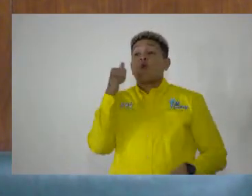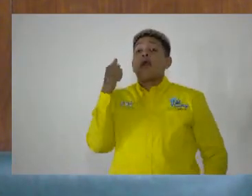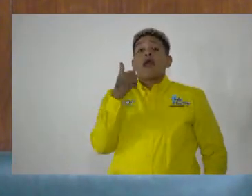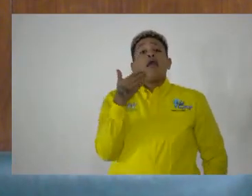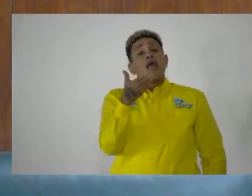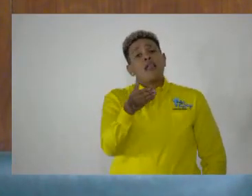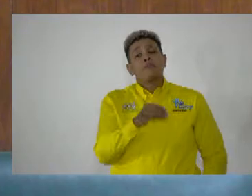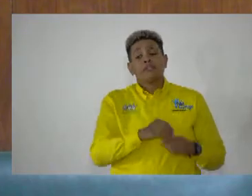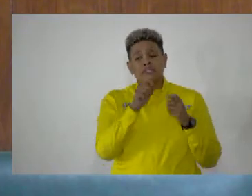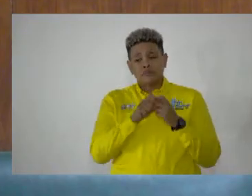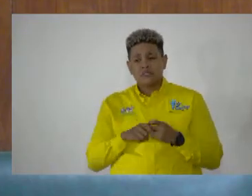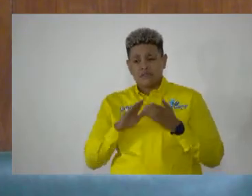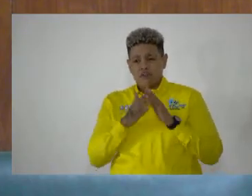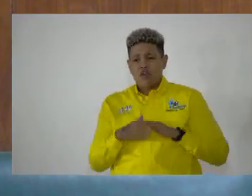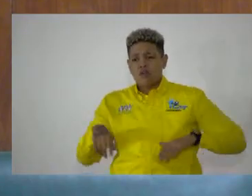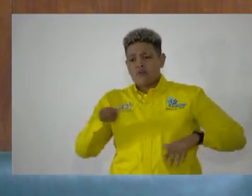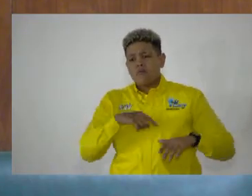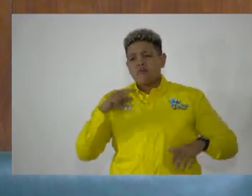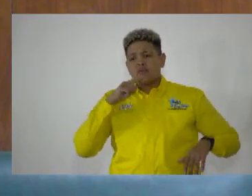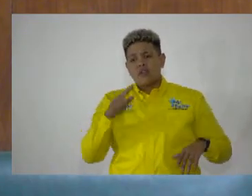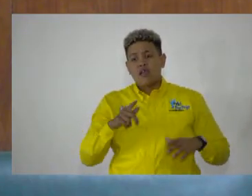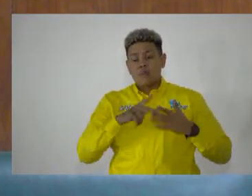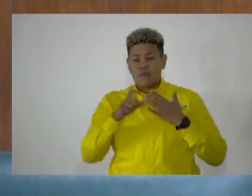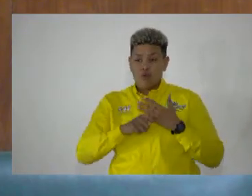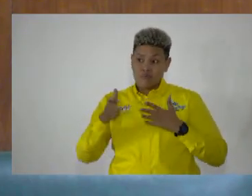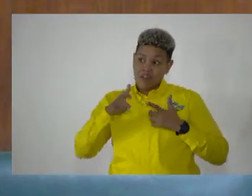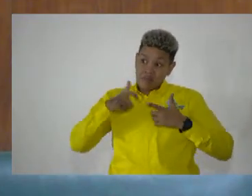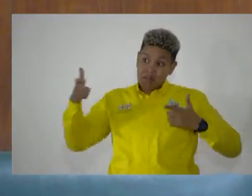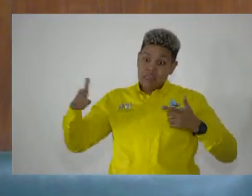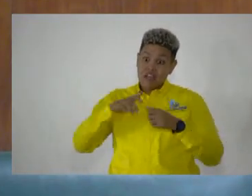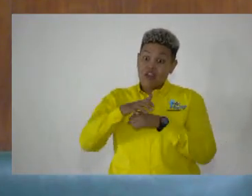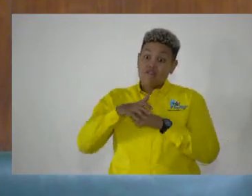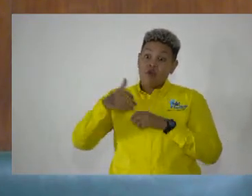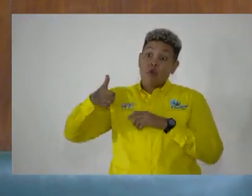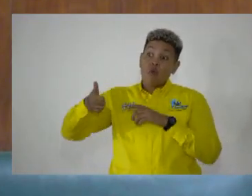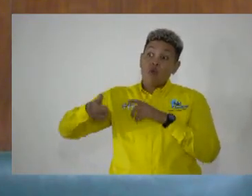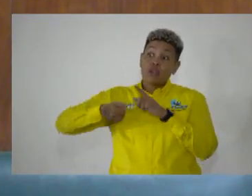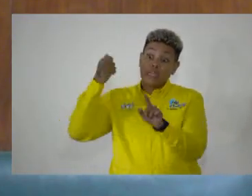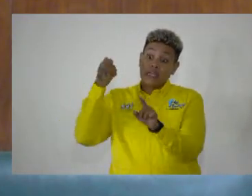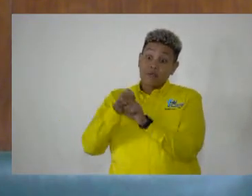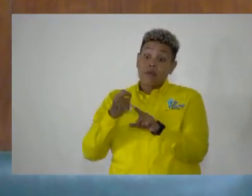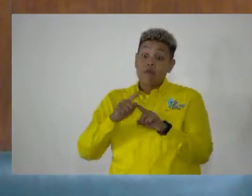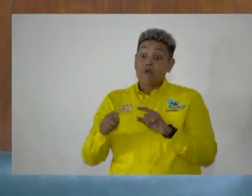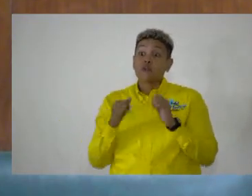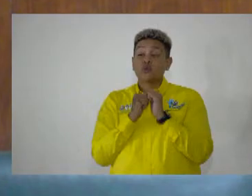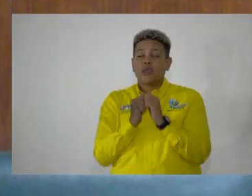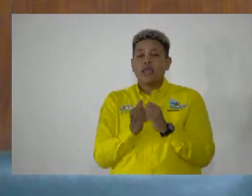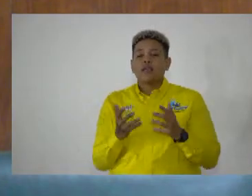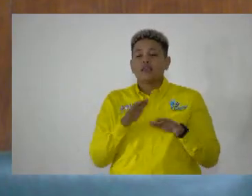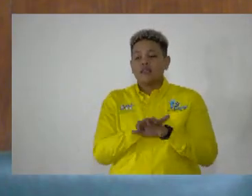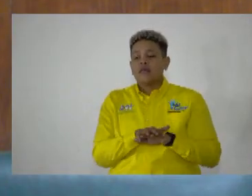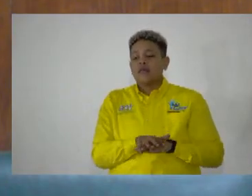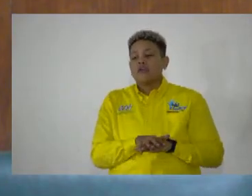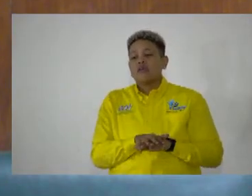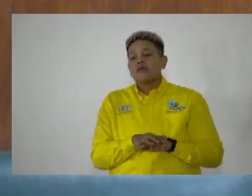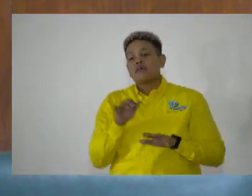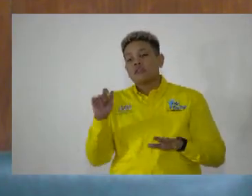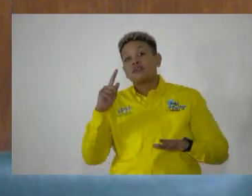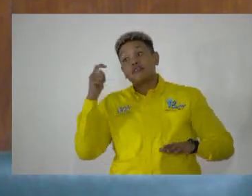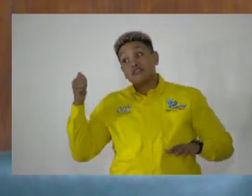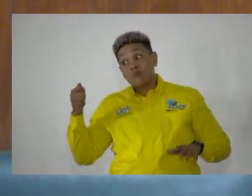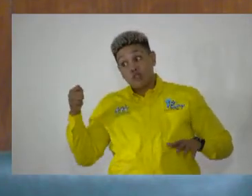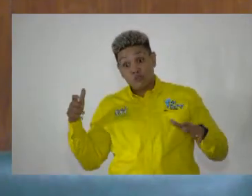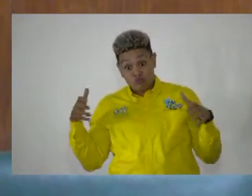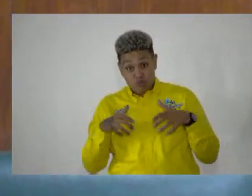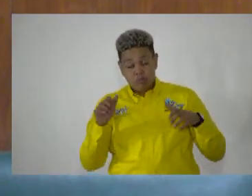this it's not big enough on its own to be very impactful, but together with that sponsorship group